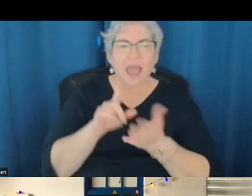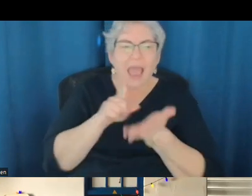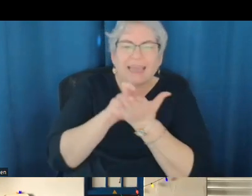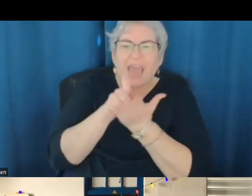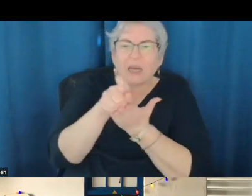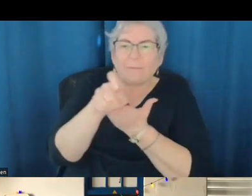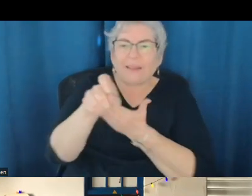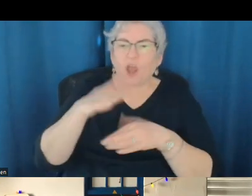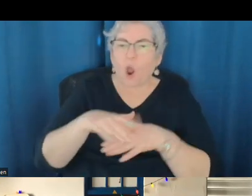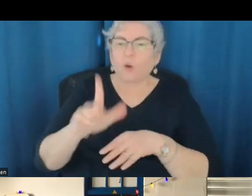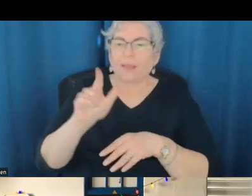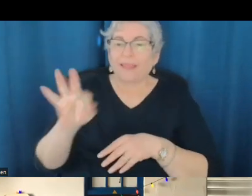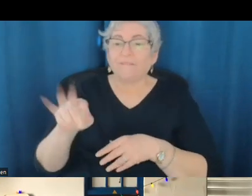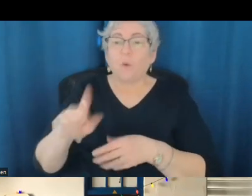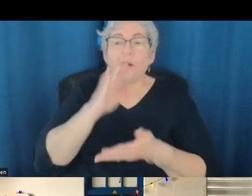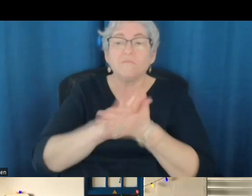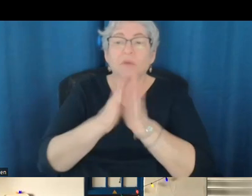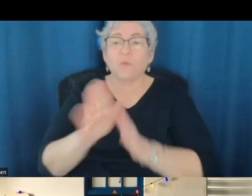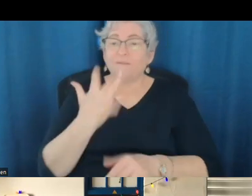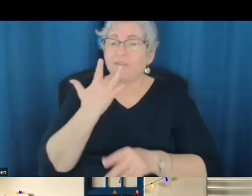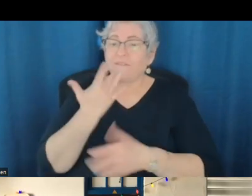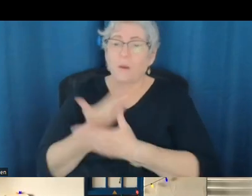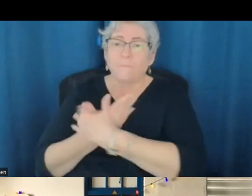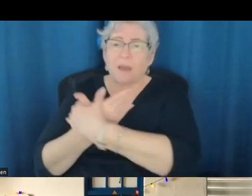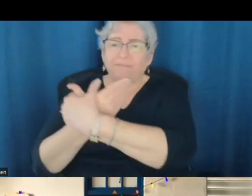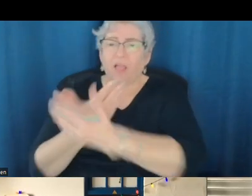your leaves could turn into your favorite butterfly.